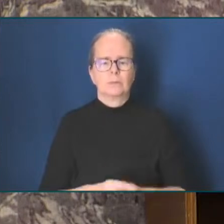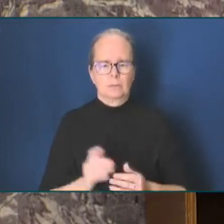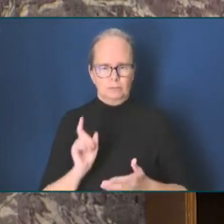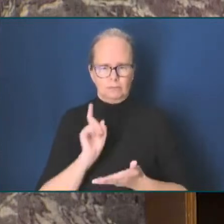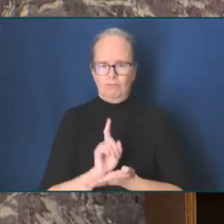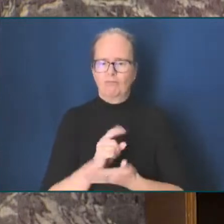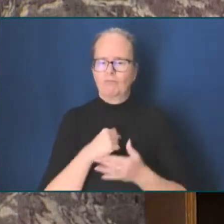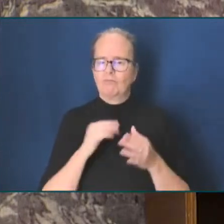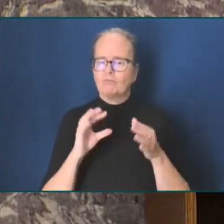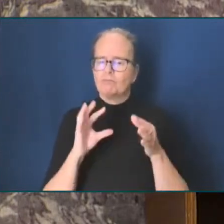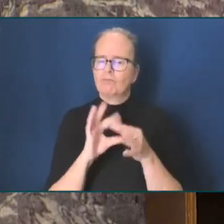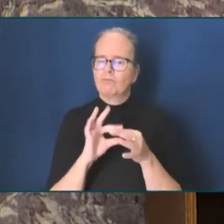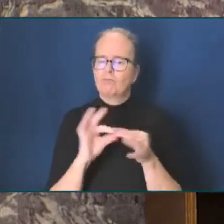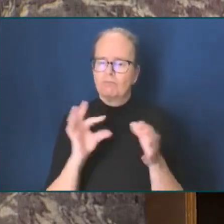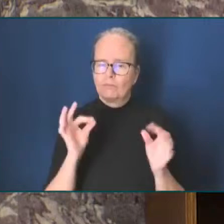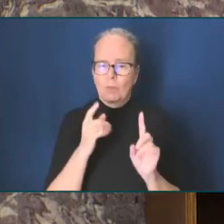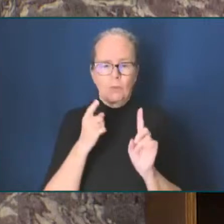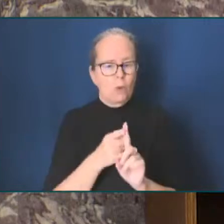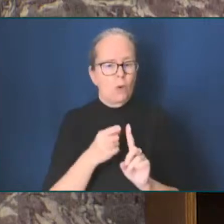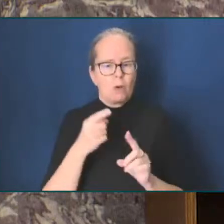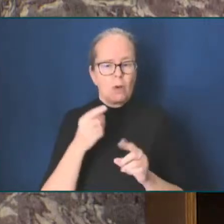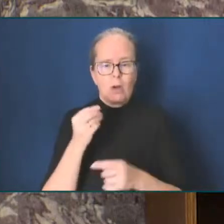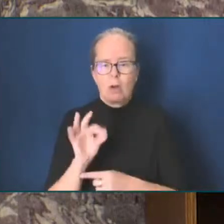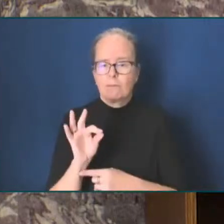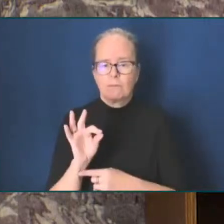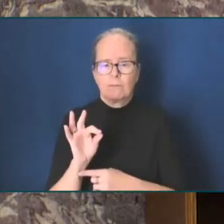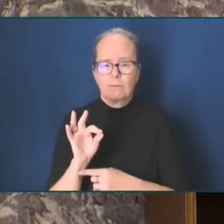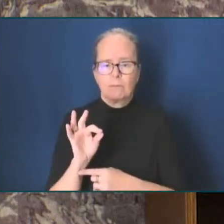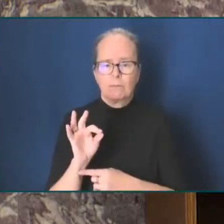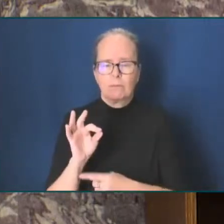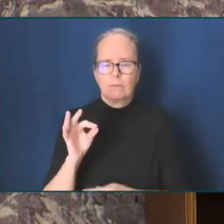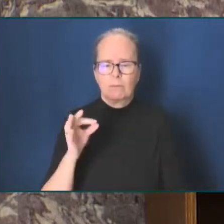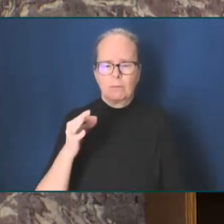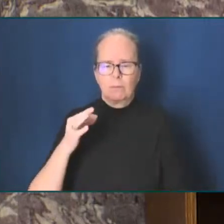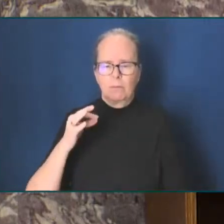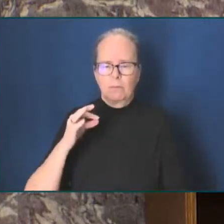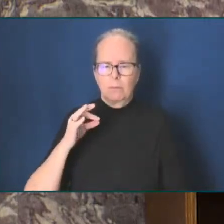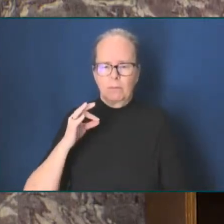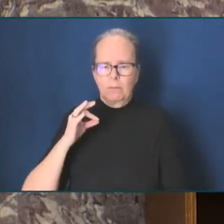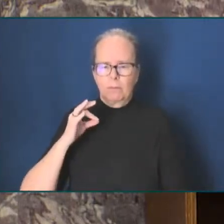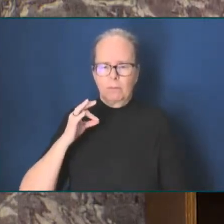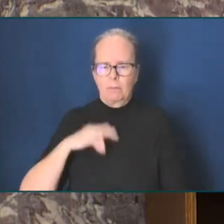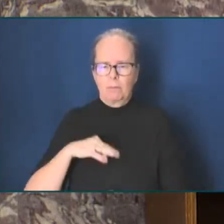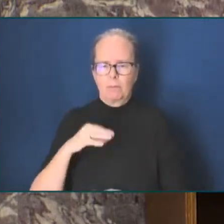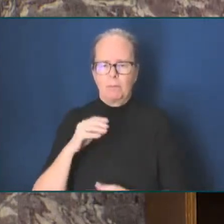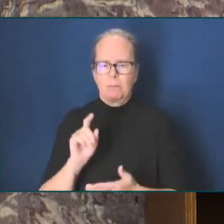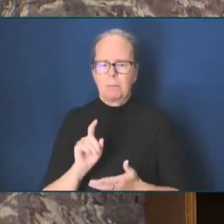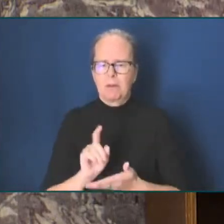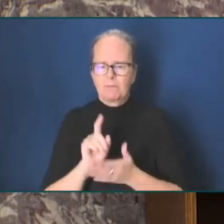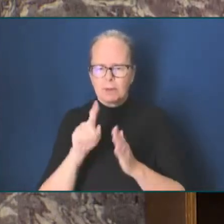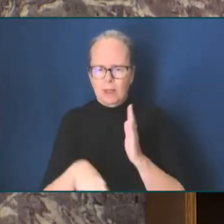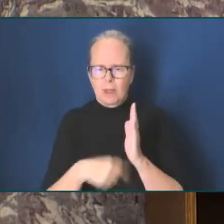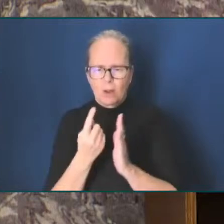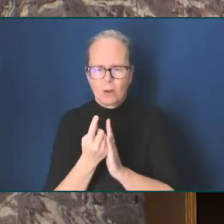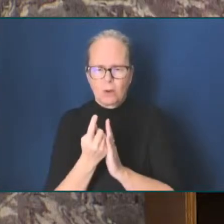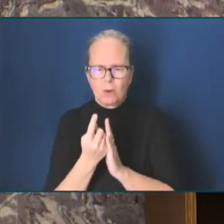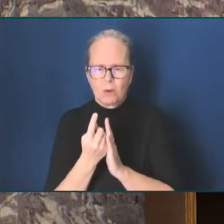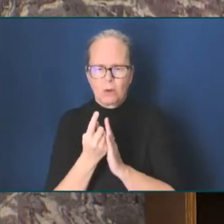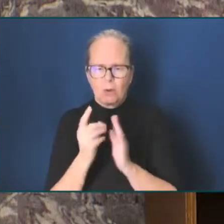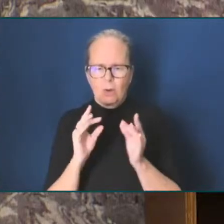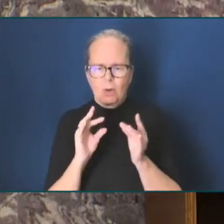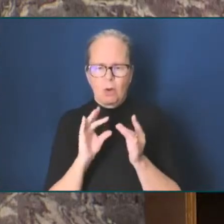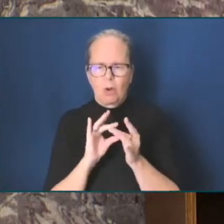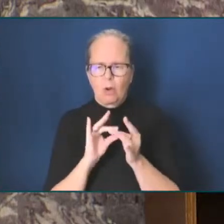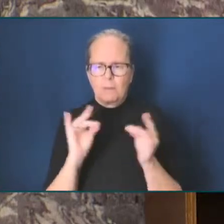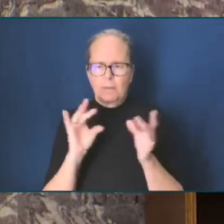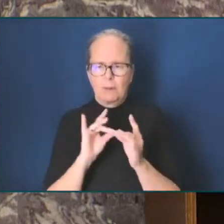concerns statements made yesterday, November 22nd, in question period by the Minister of Children and Youth in response to a question